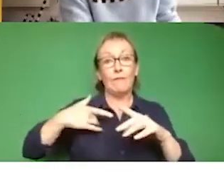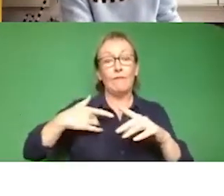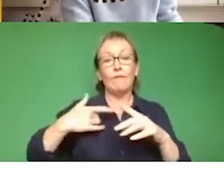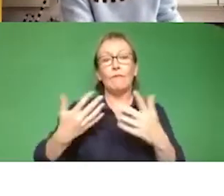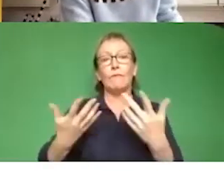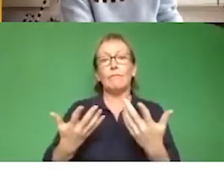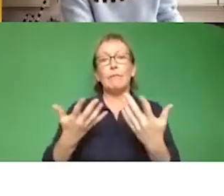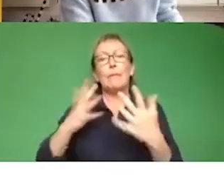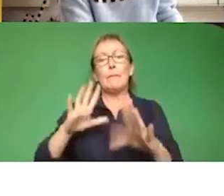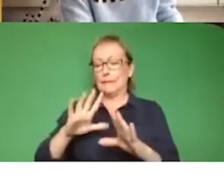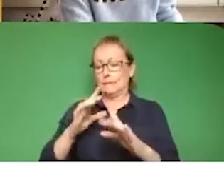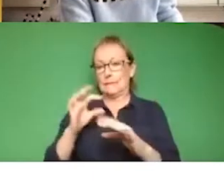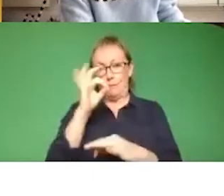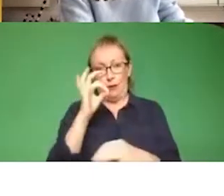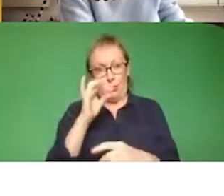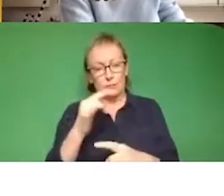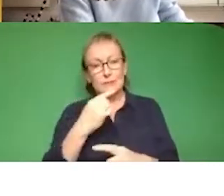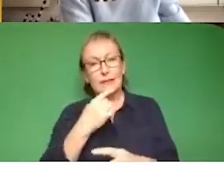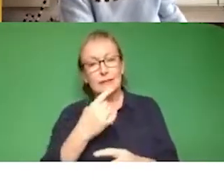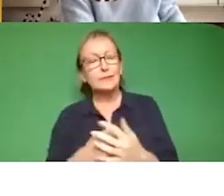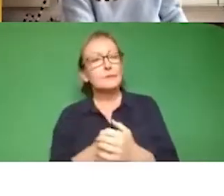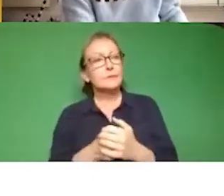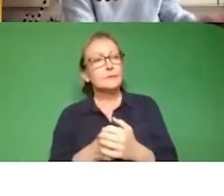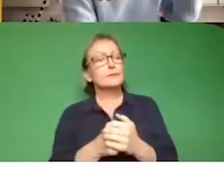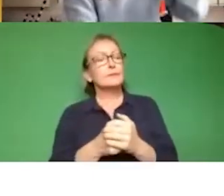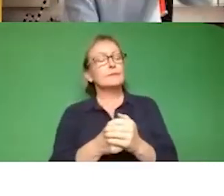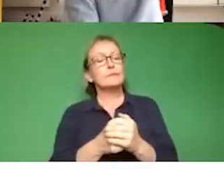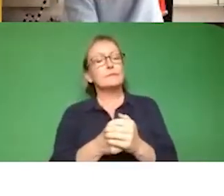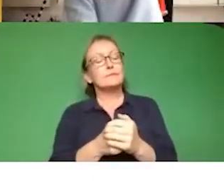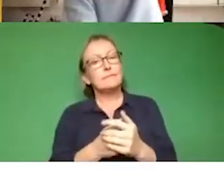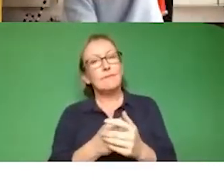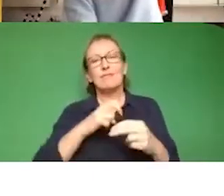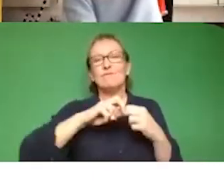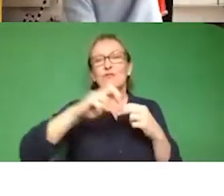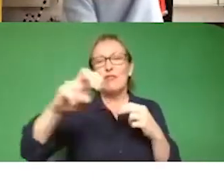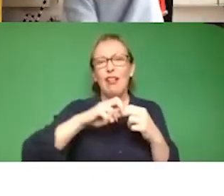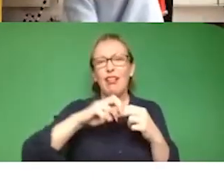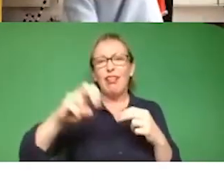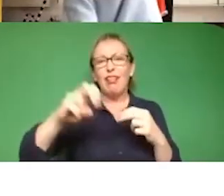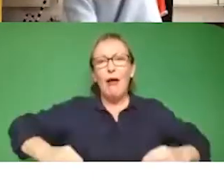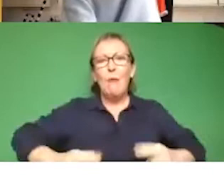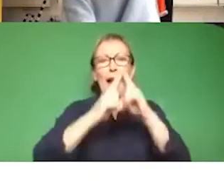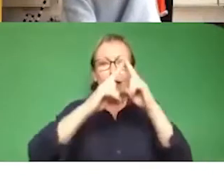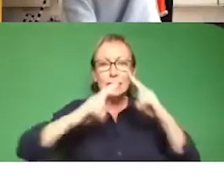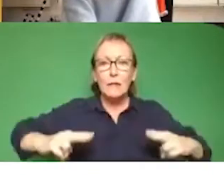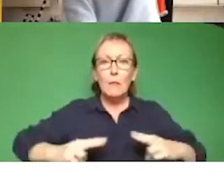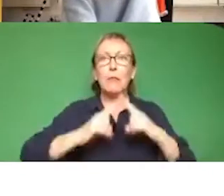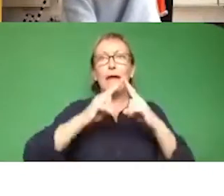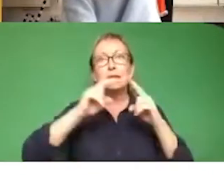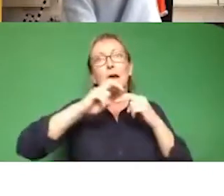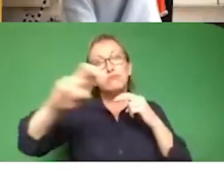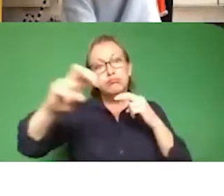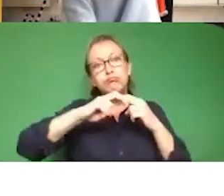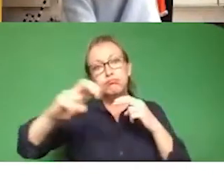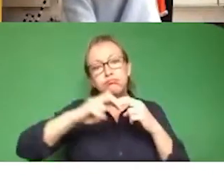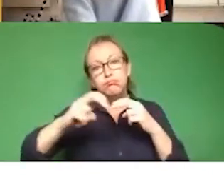when I decided I didn't want to travel anymore to Paris, because I traveled for 20 years to work with Sonia Rykiel previously,